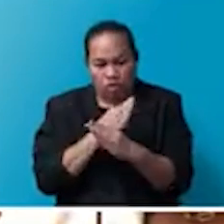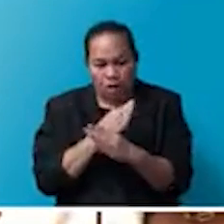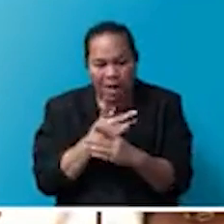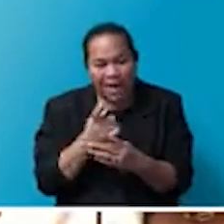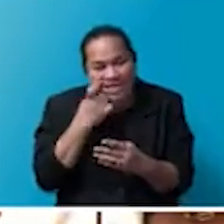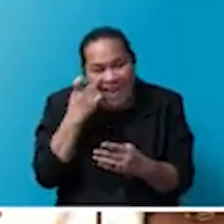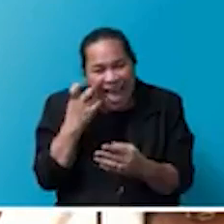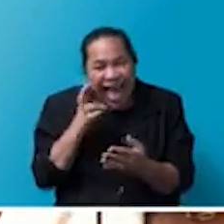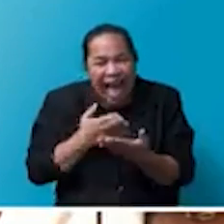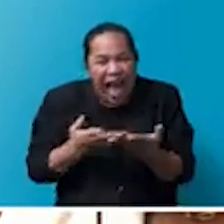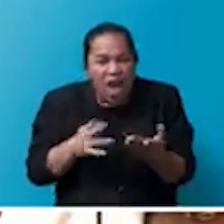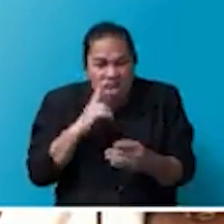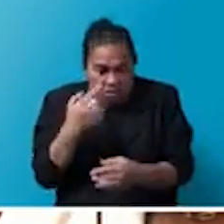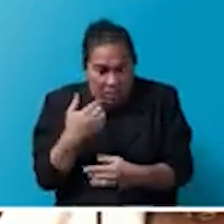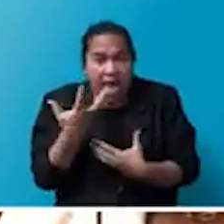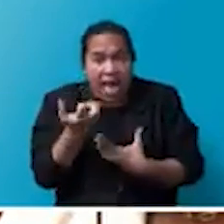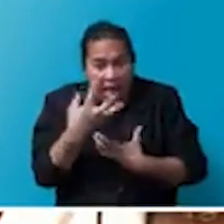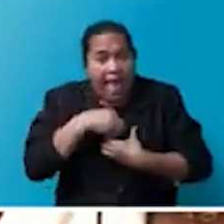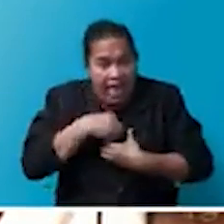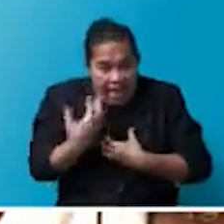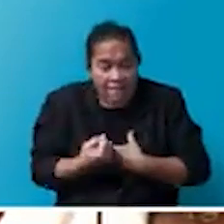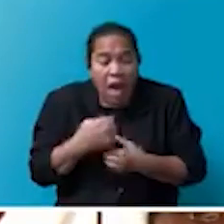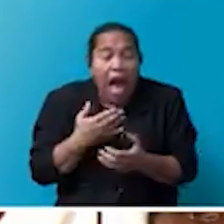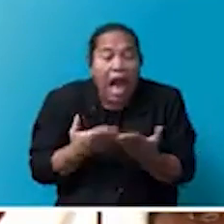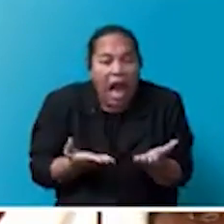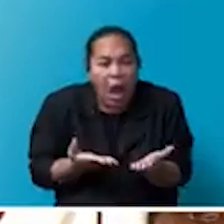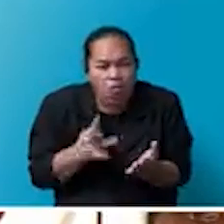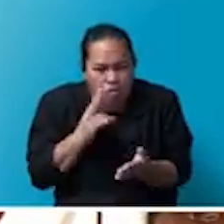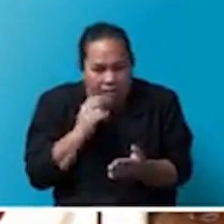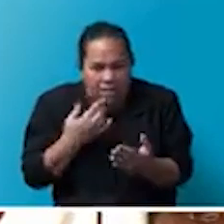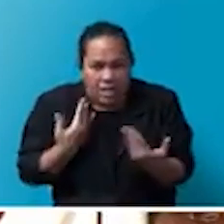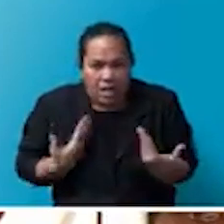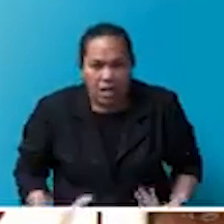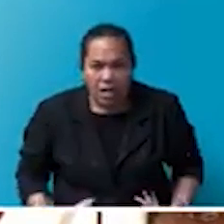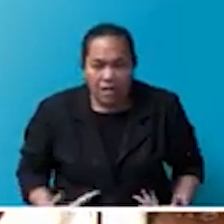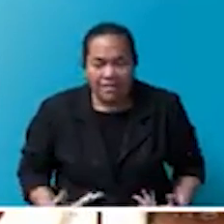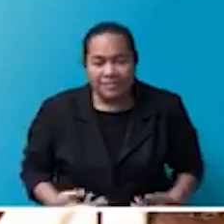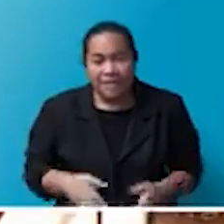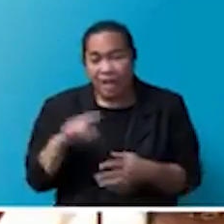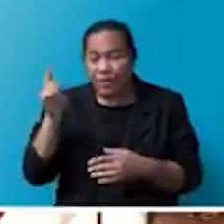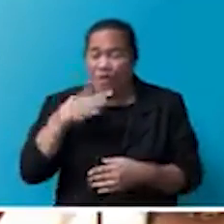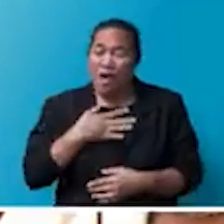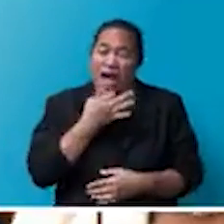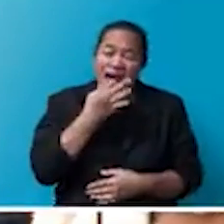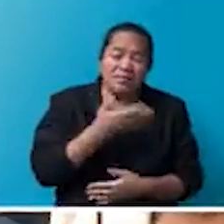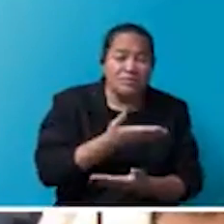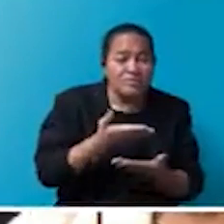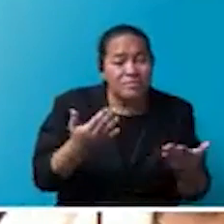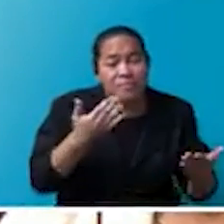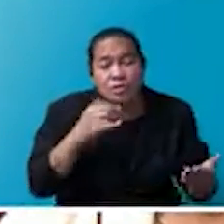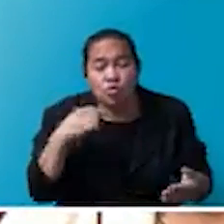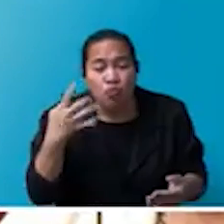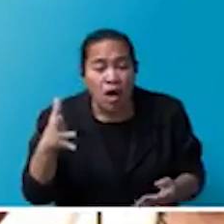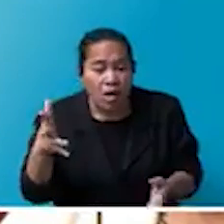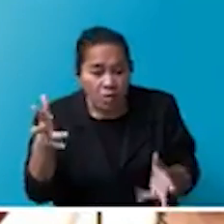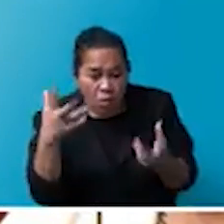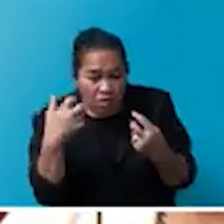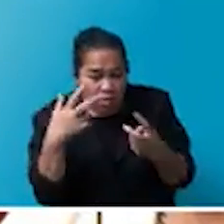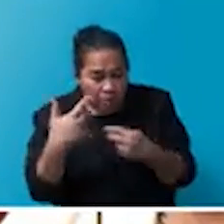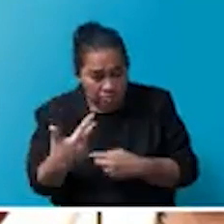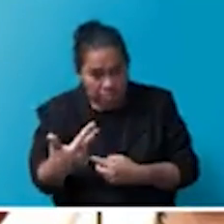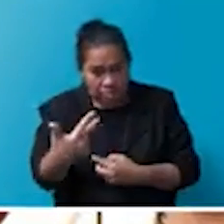treatment. Today, I'm asking all of us in this August House and those listening into the televised